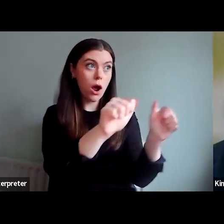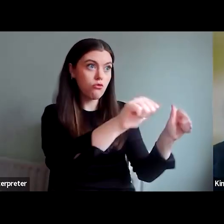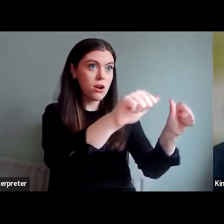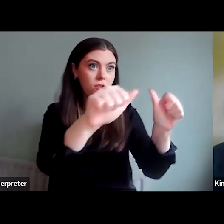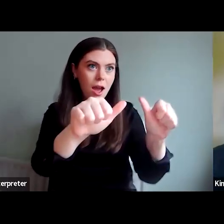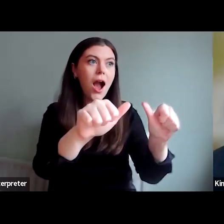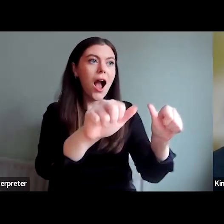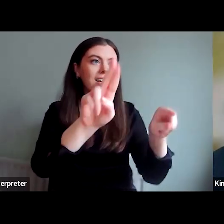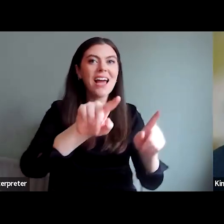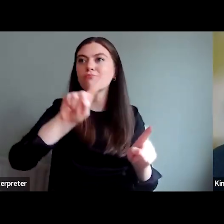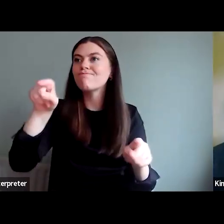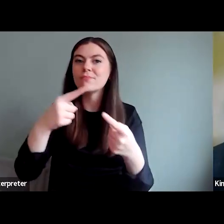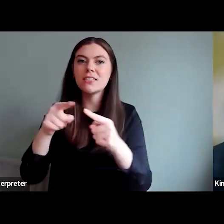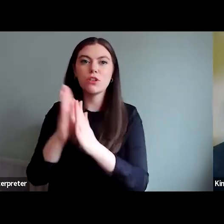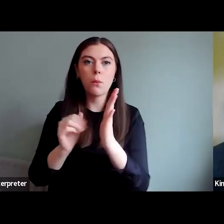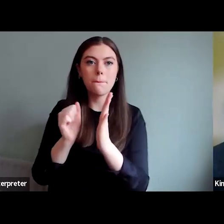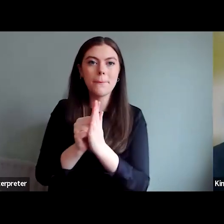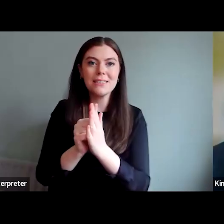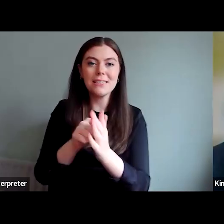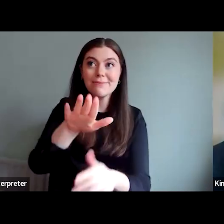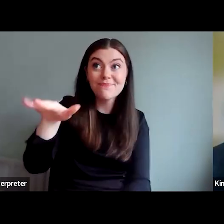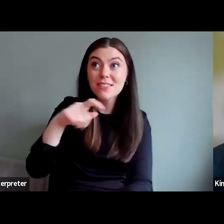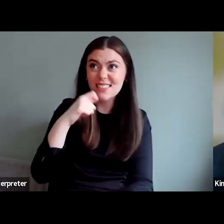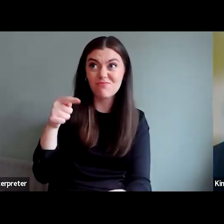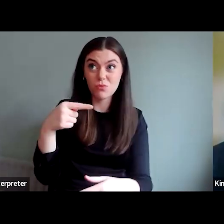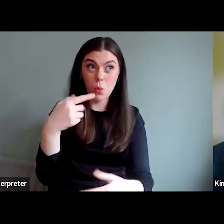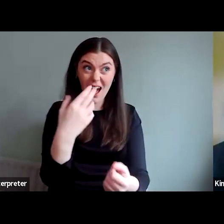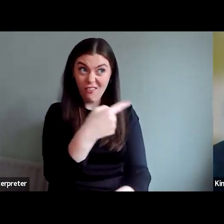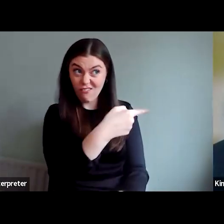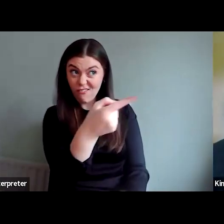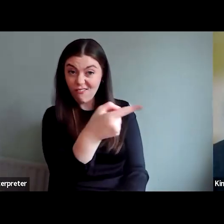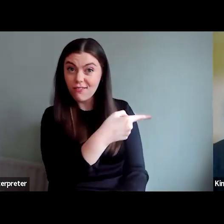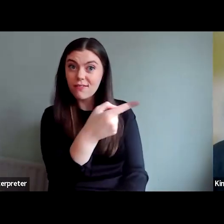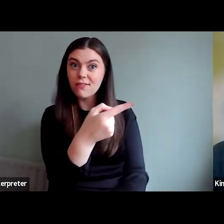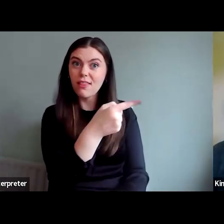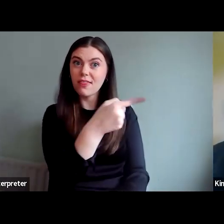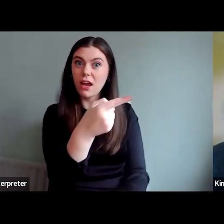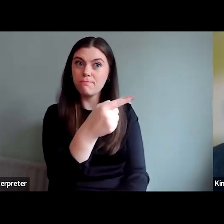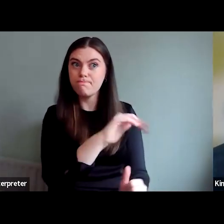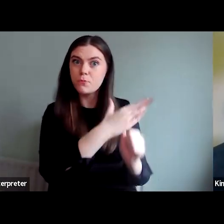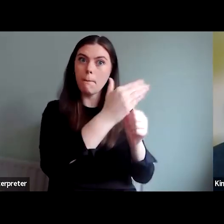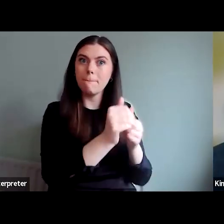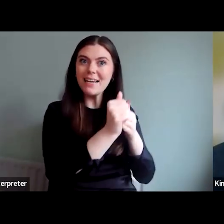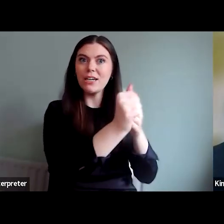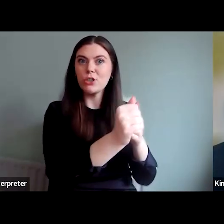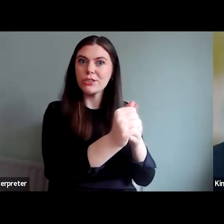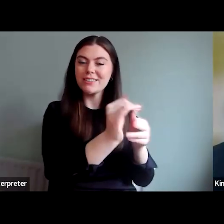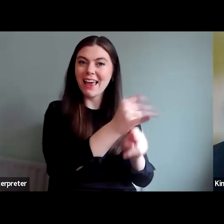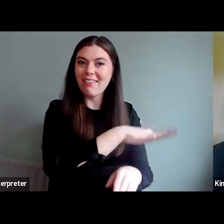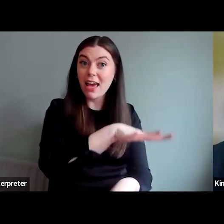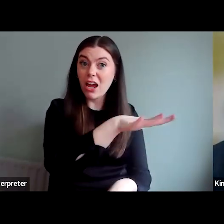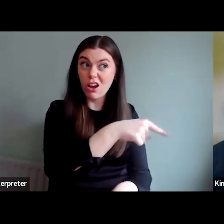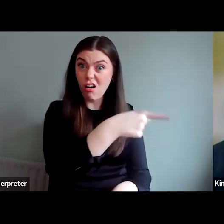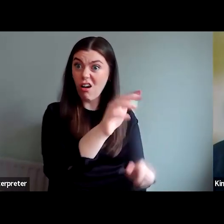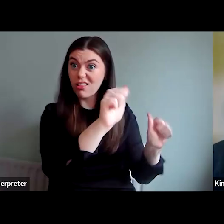other businesses and kind of said, well, we have those ones who are, leaders, sort of. And so